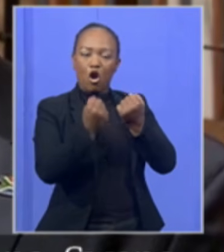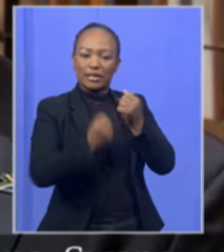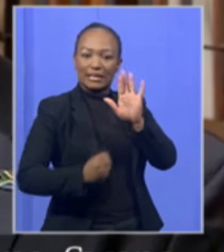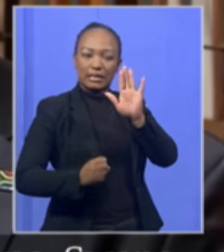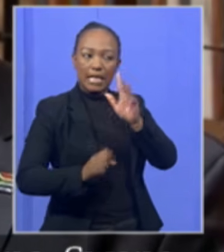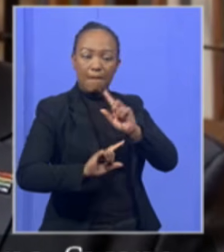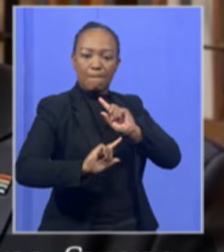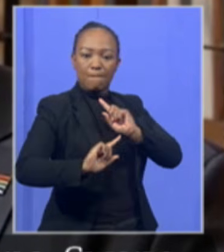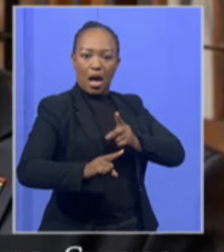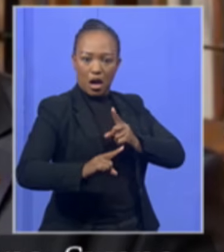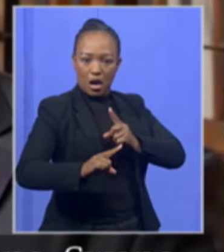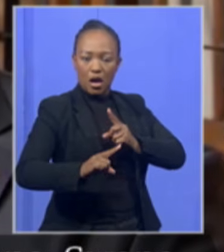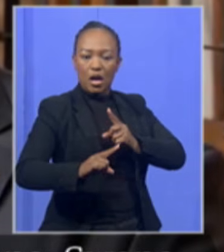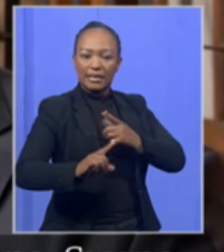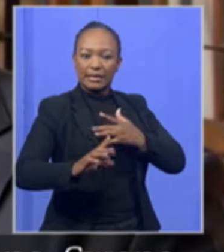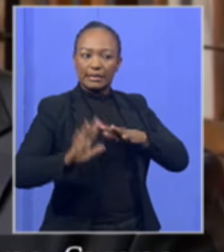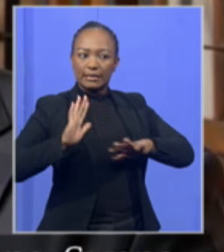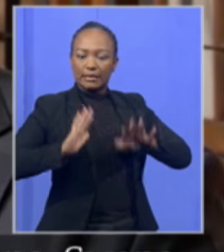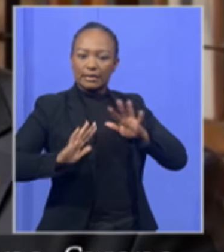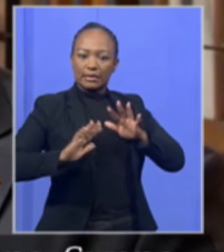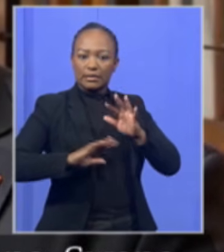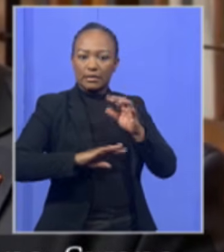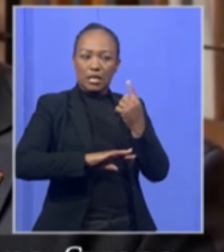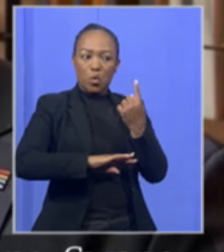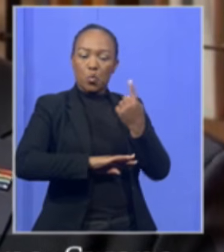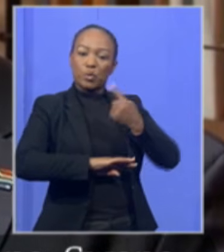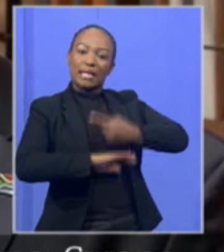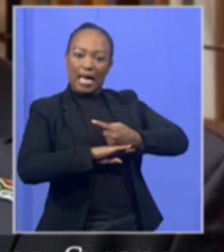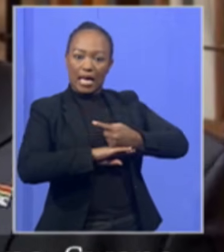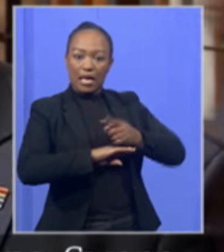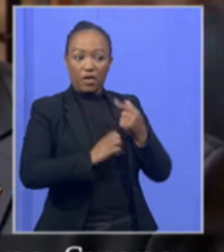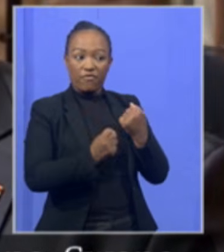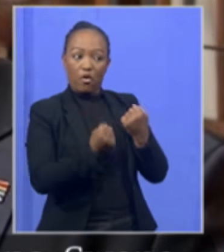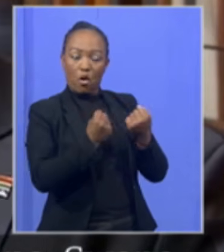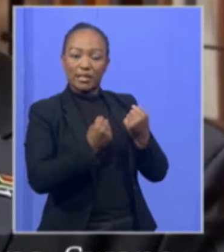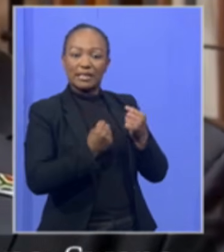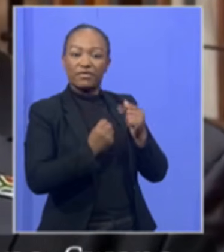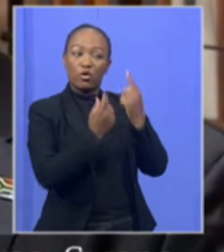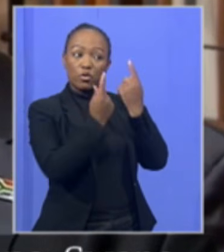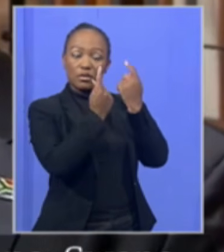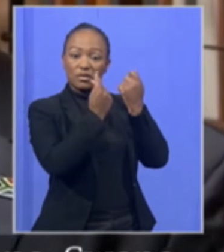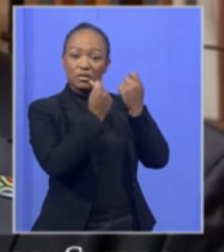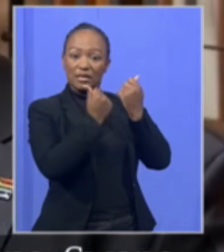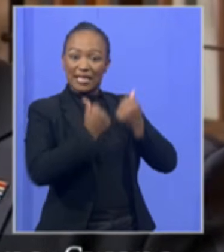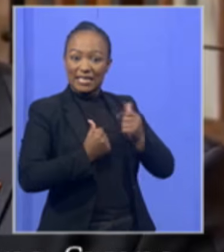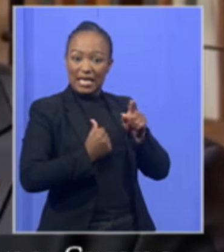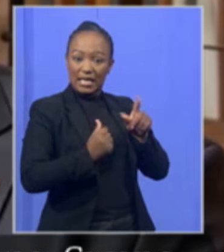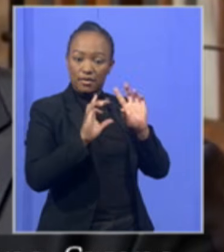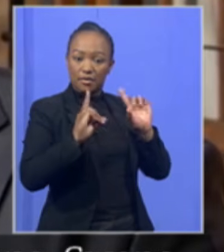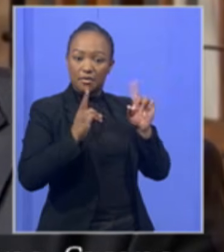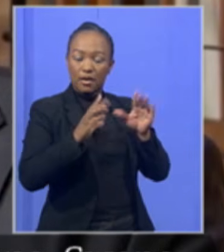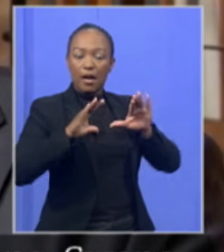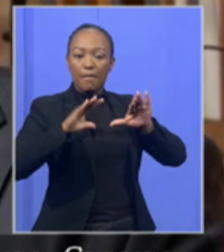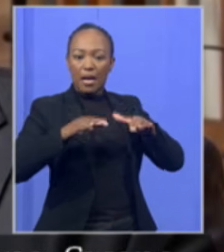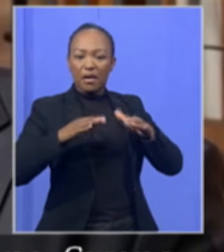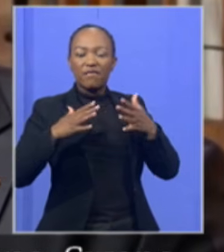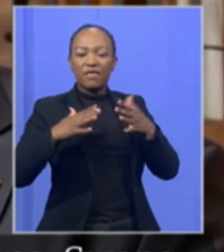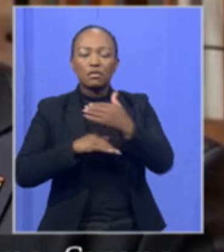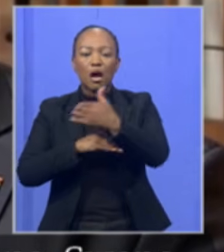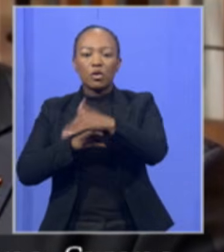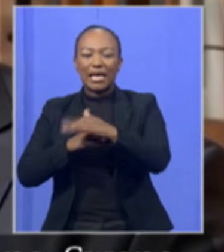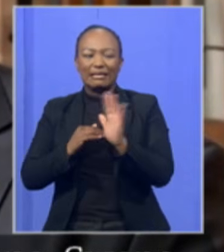court would have known it was not a good day for Treasury in court, and that's also why there's been a reach out around an out-of-court